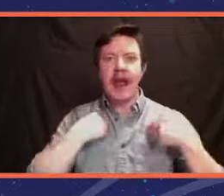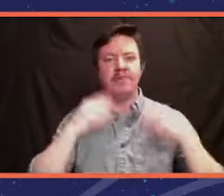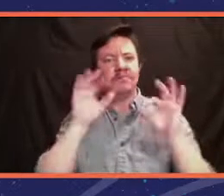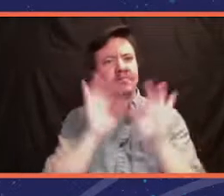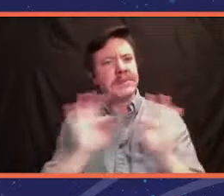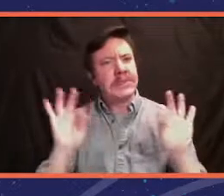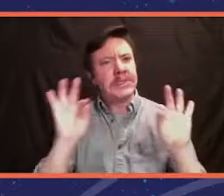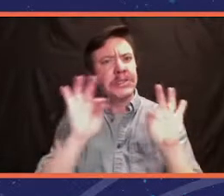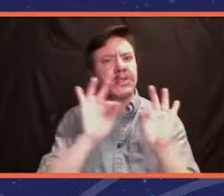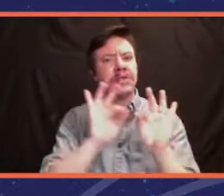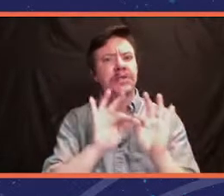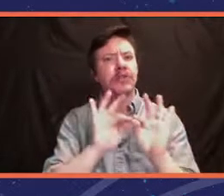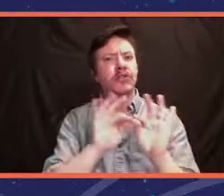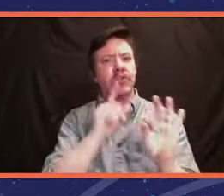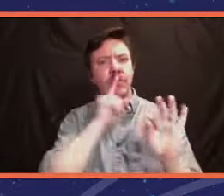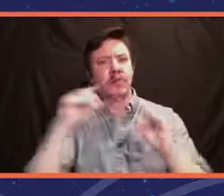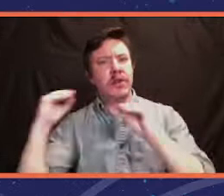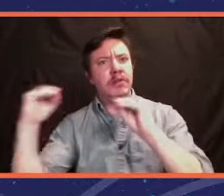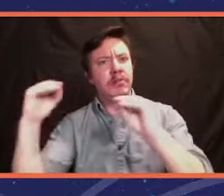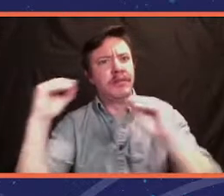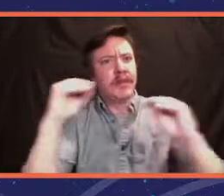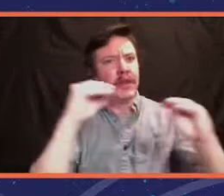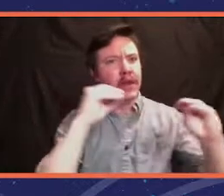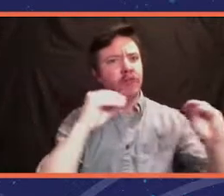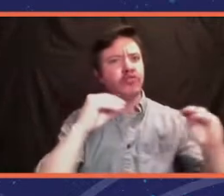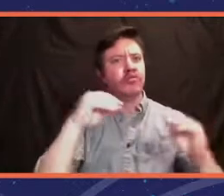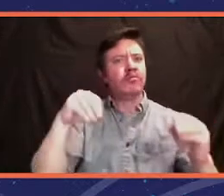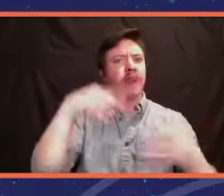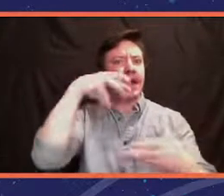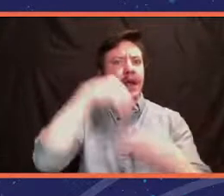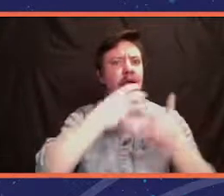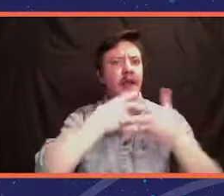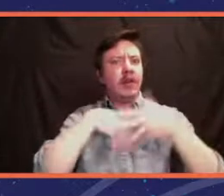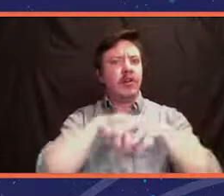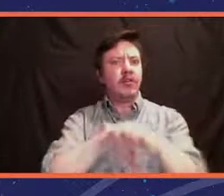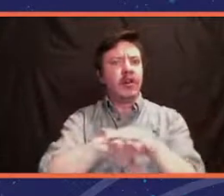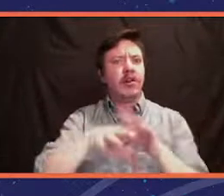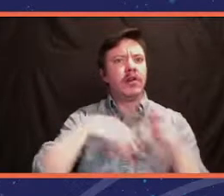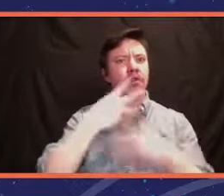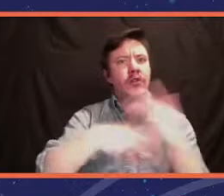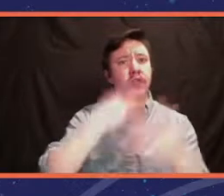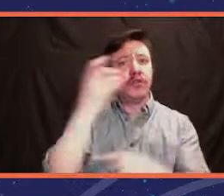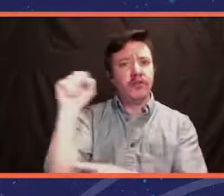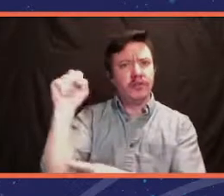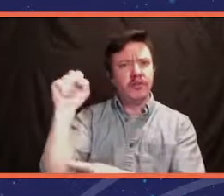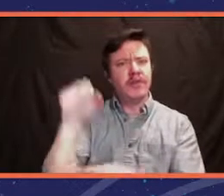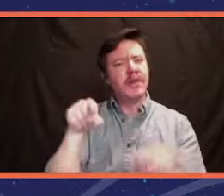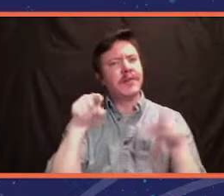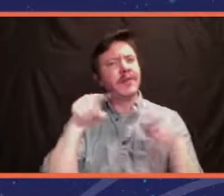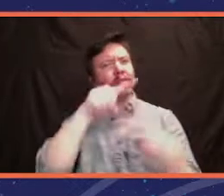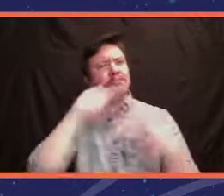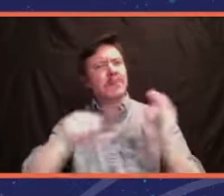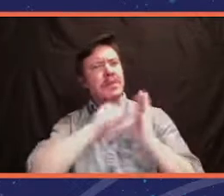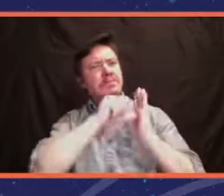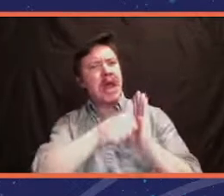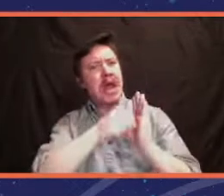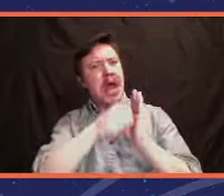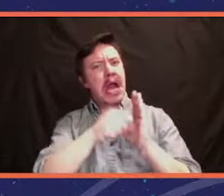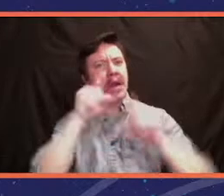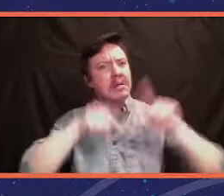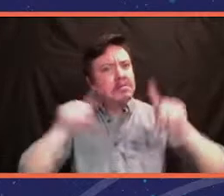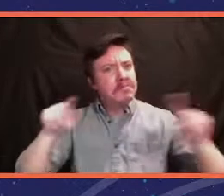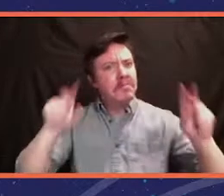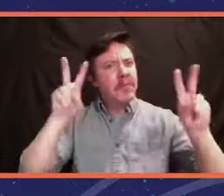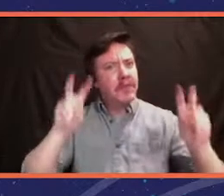our social movements. There, you are all highlighting different themes. Like, these are things that are highlighted in the